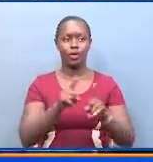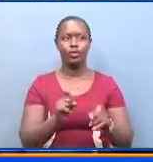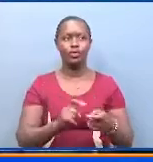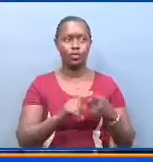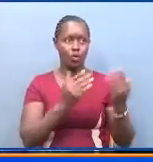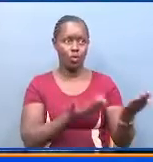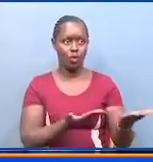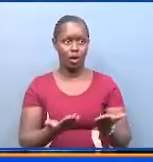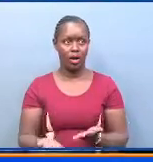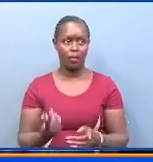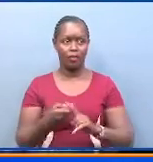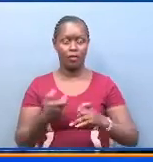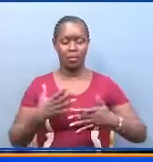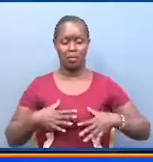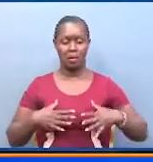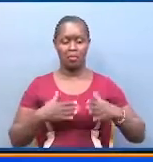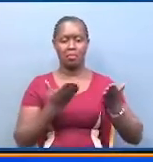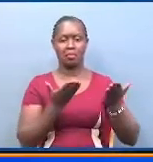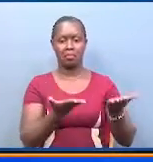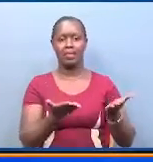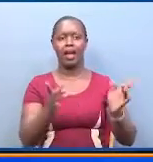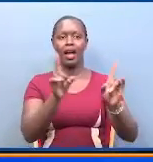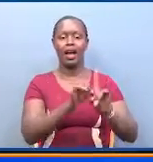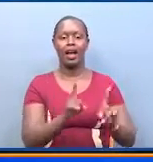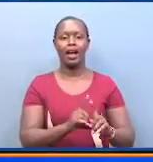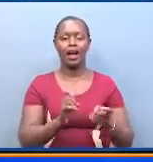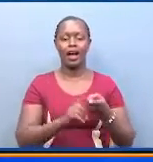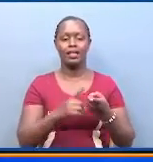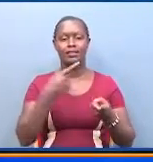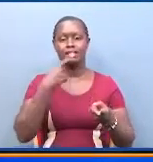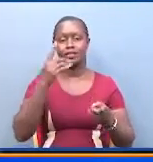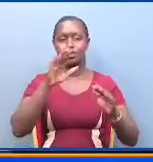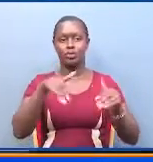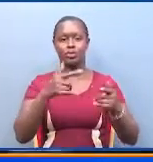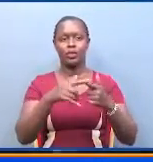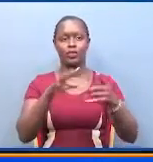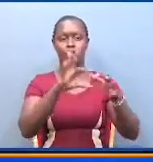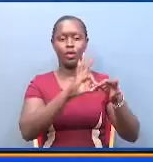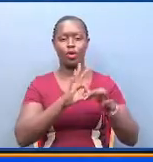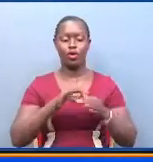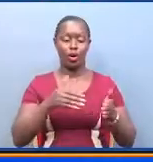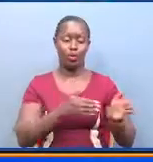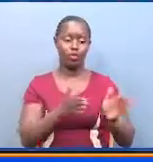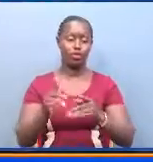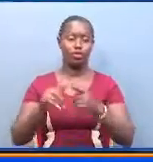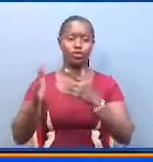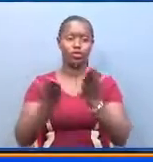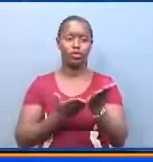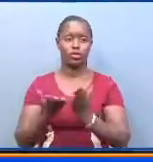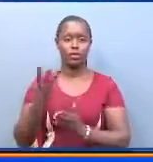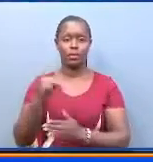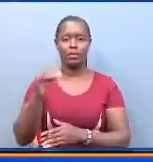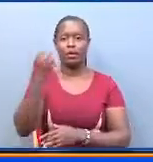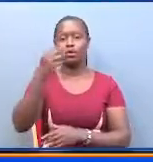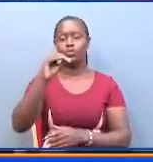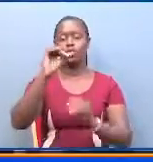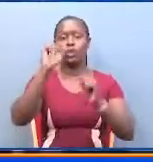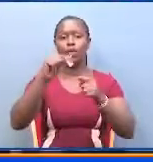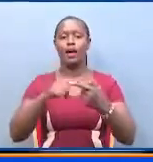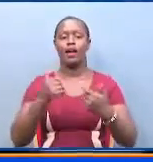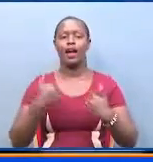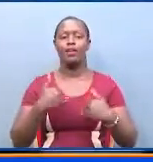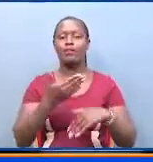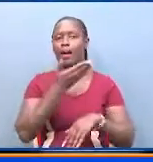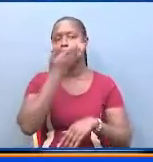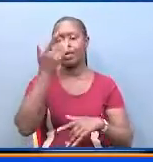welcome from area residents as he implored them to give the coalition a chance to serve them so that they could better their lives.